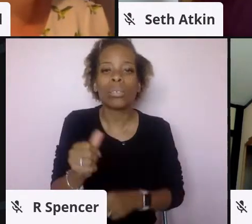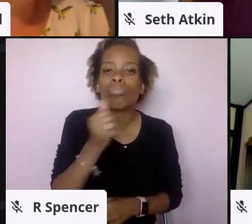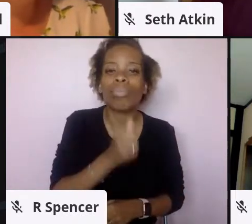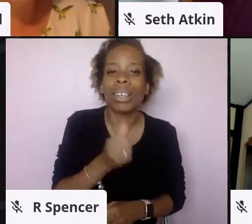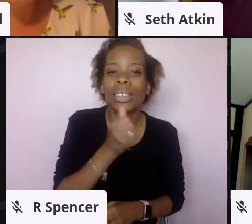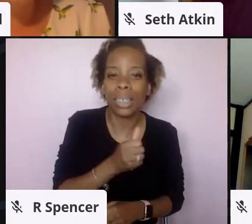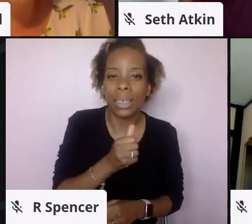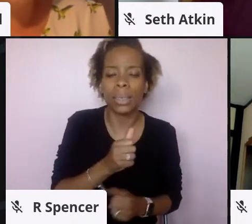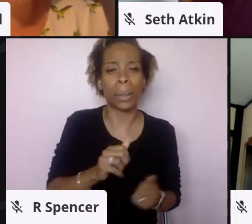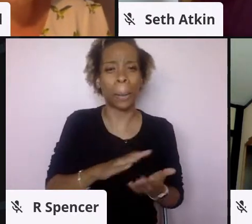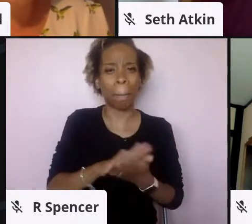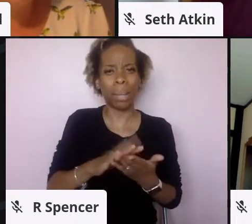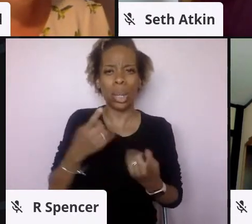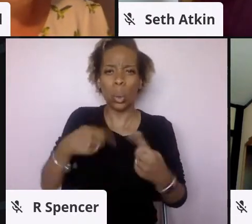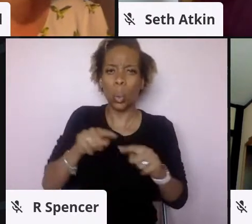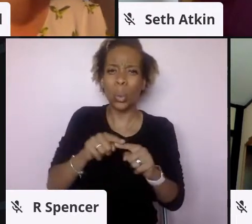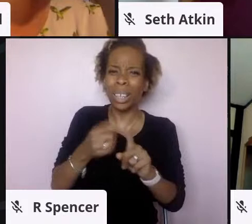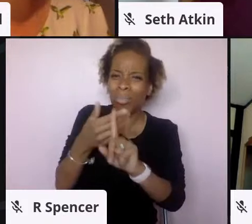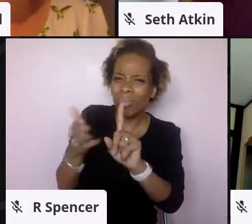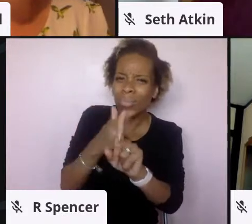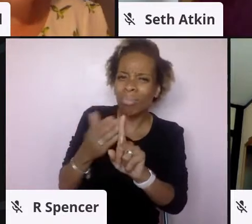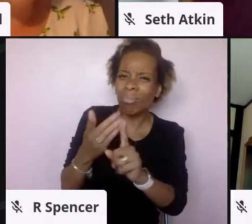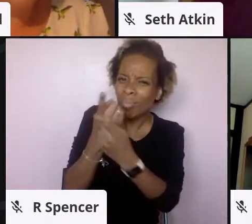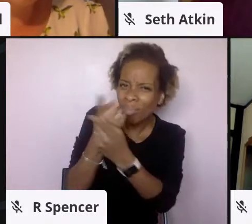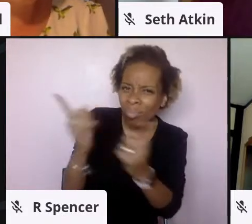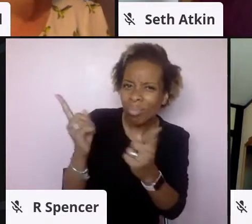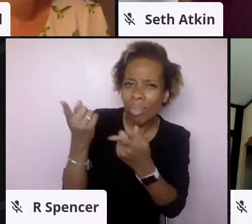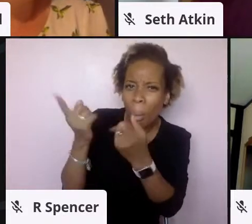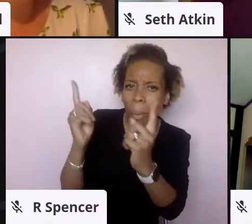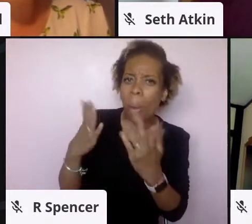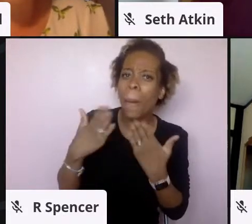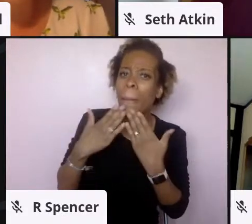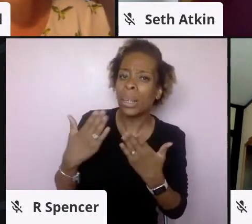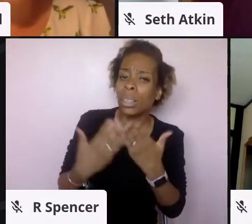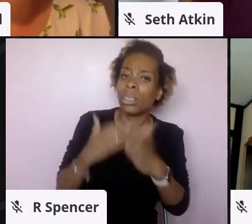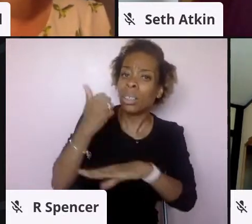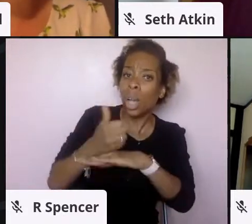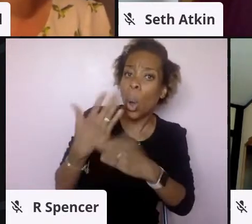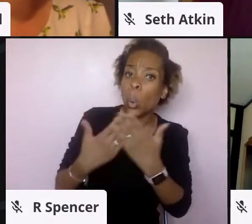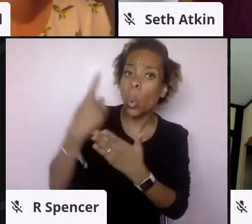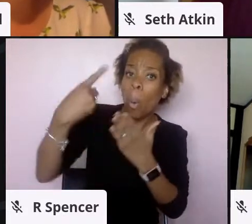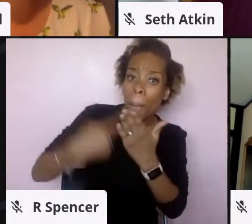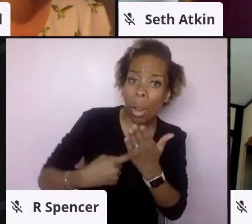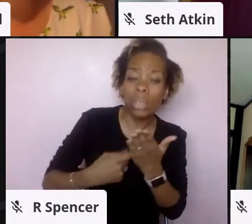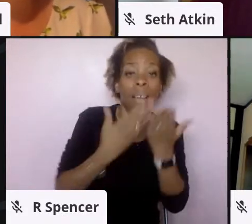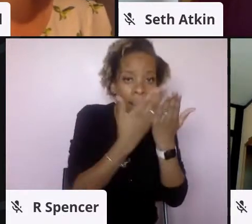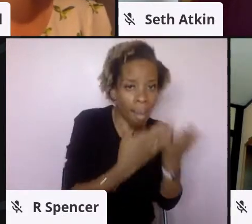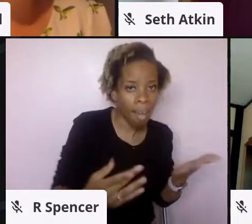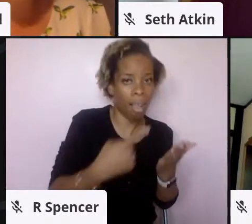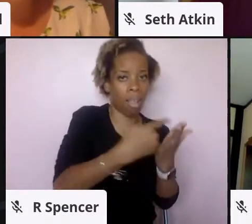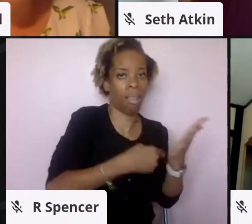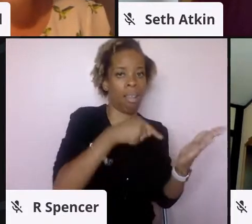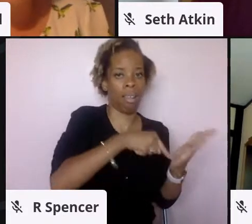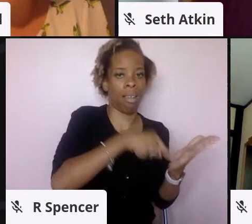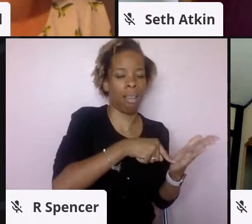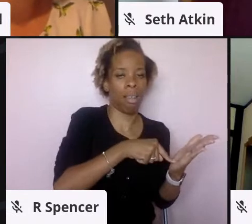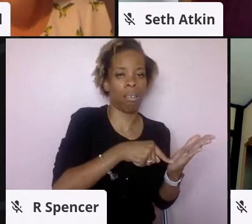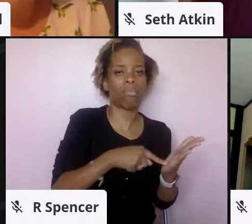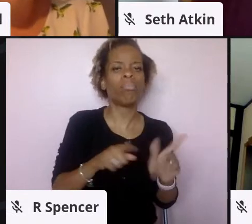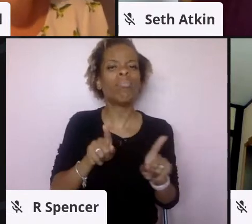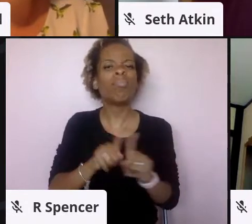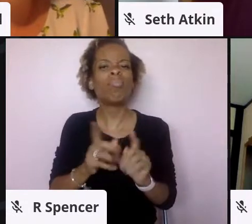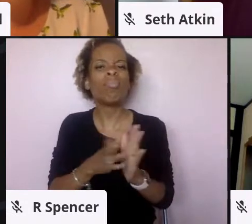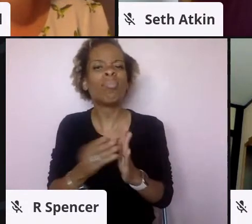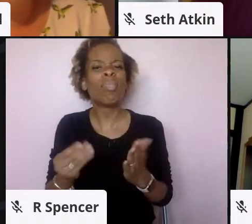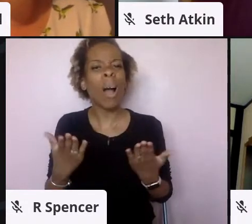pressure on employers to conduct them whenever any new policy or proposal is introduced. So, for instance, at the moment, we've got lots